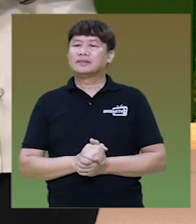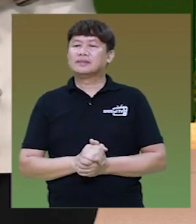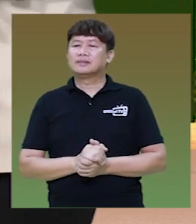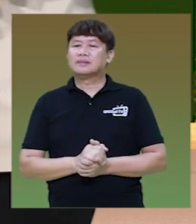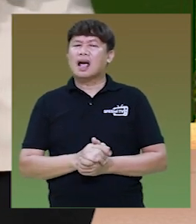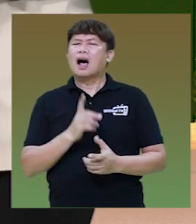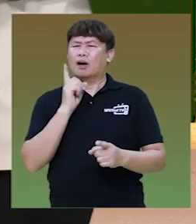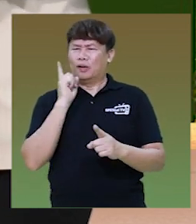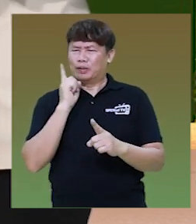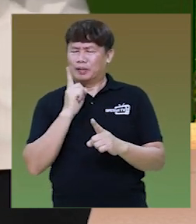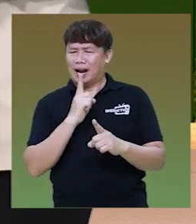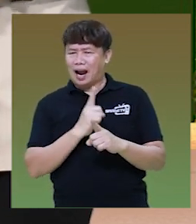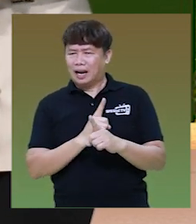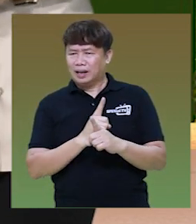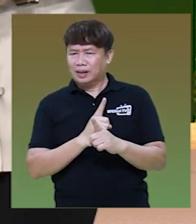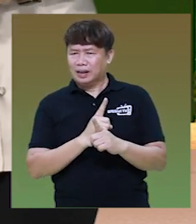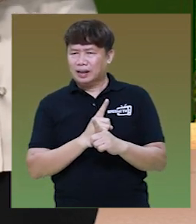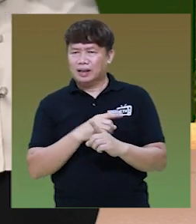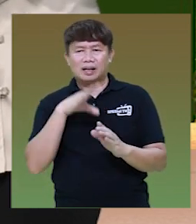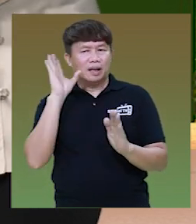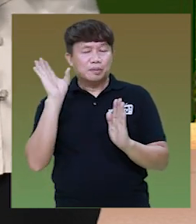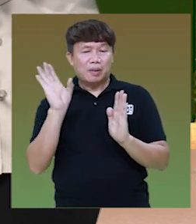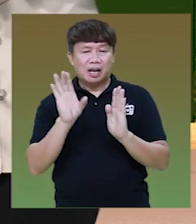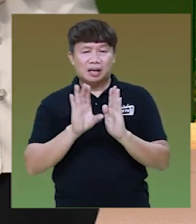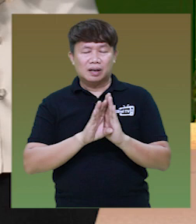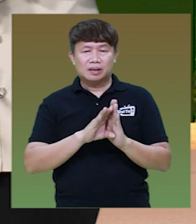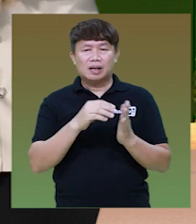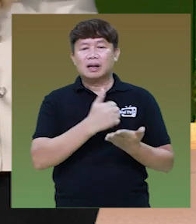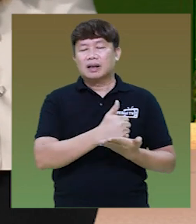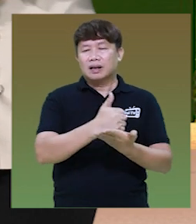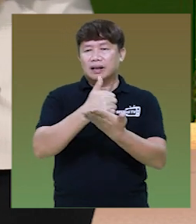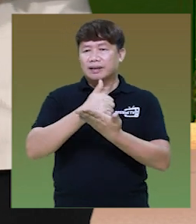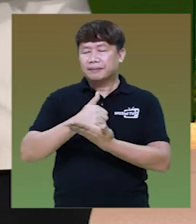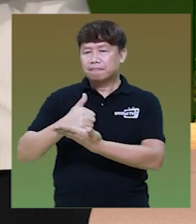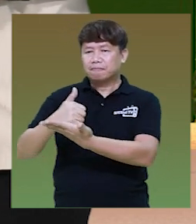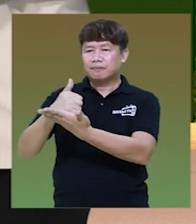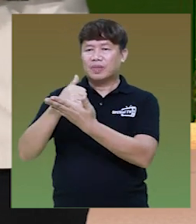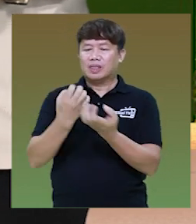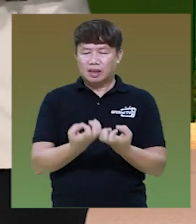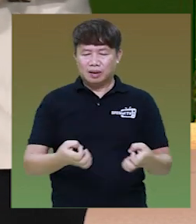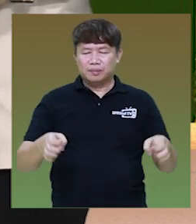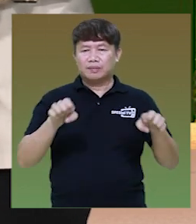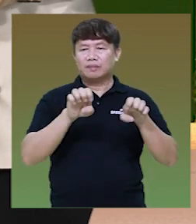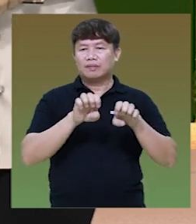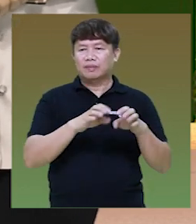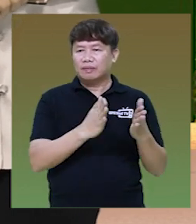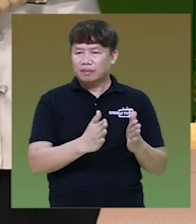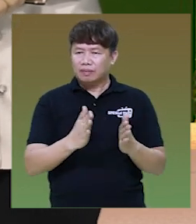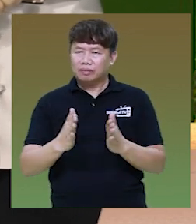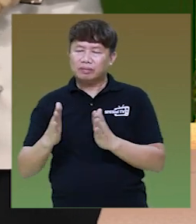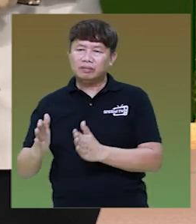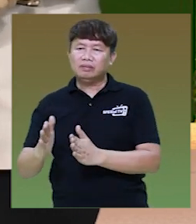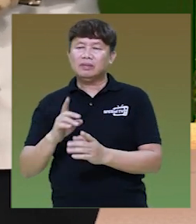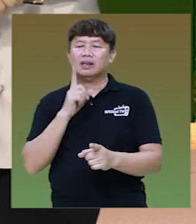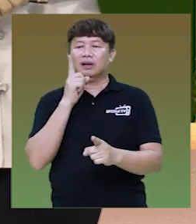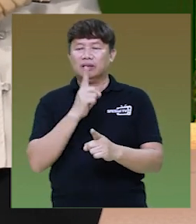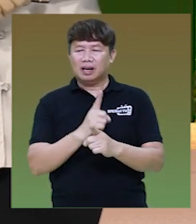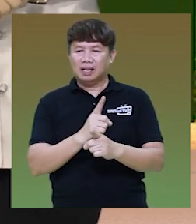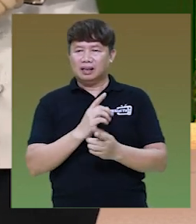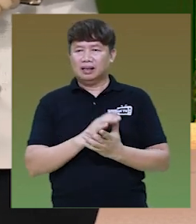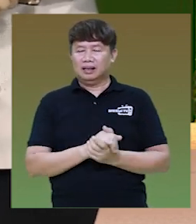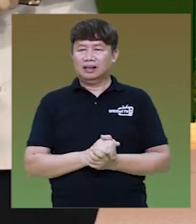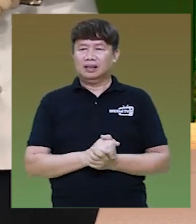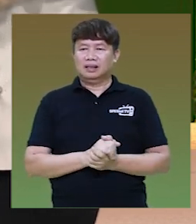That is right. The pictures help you arrange the events correctly.